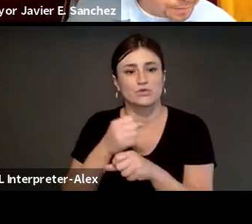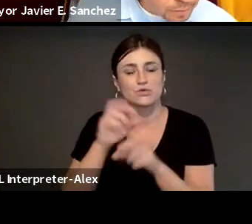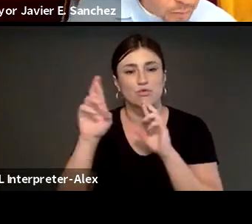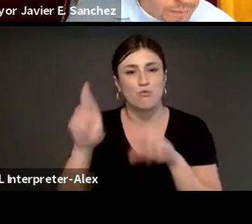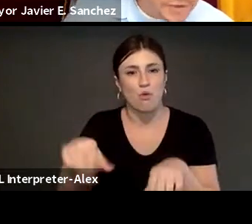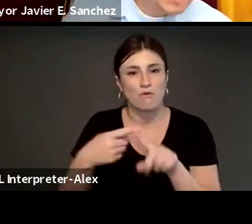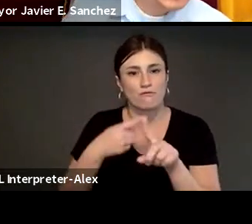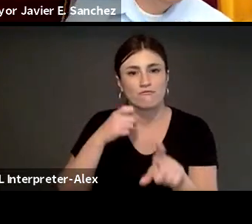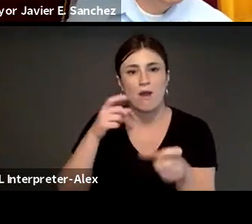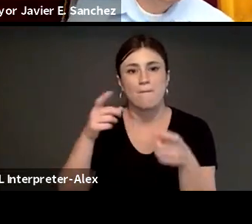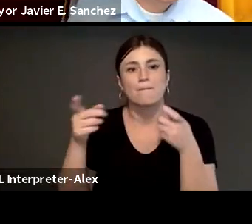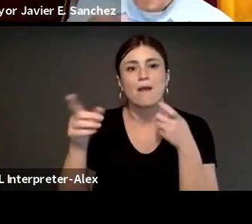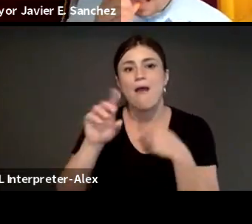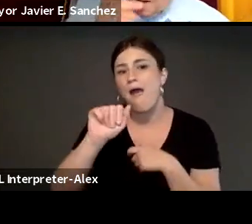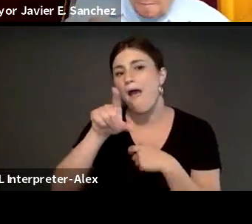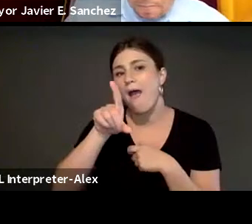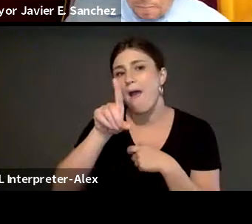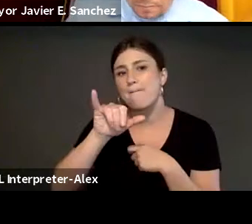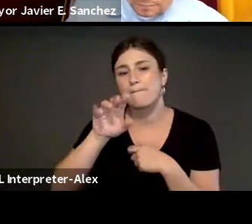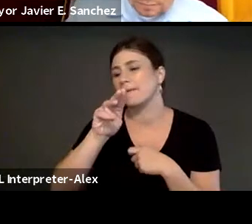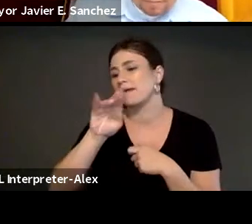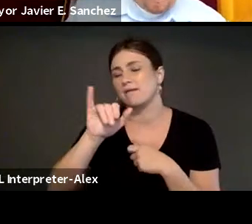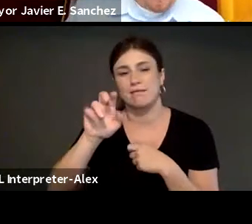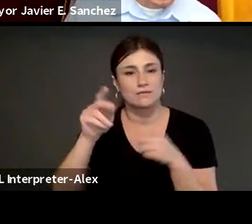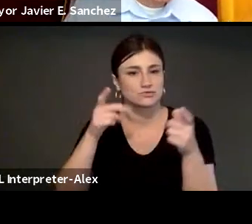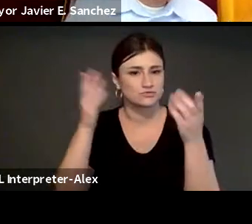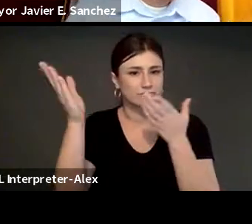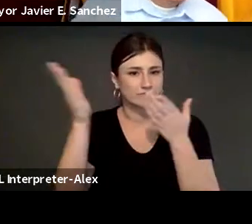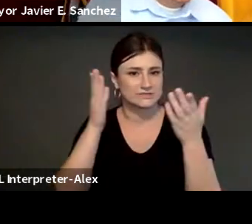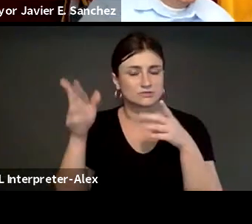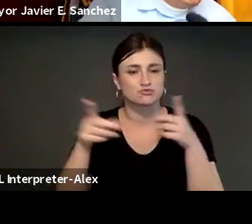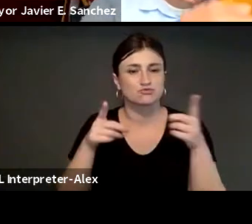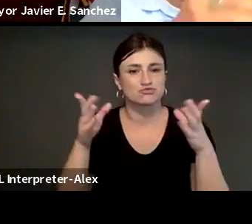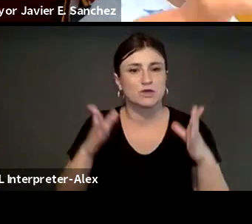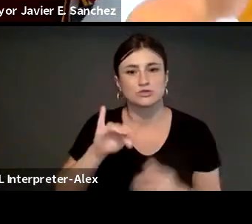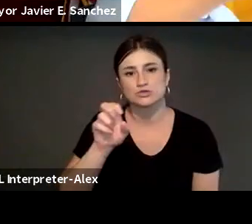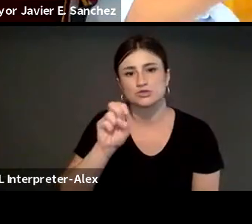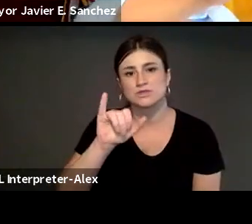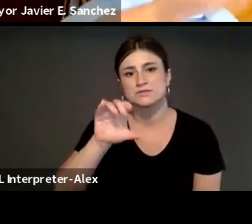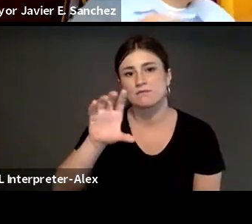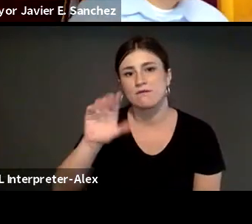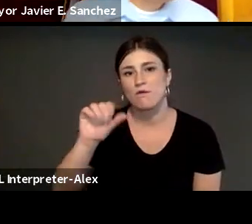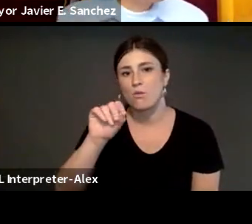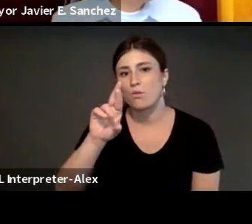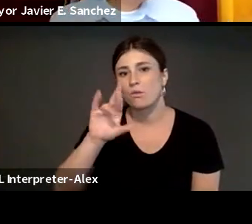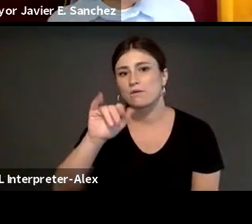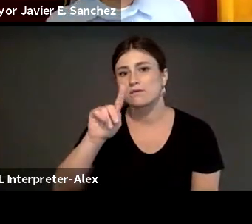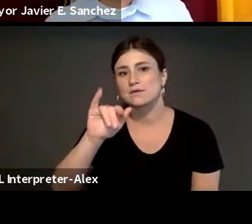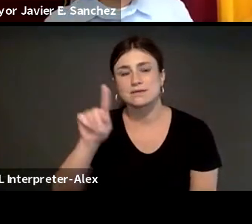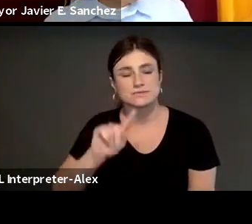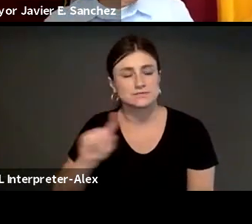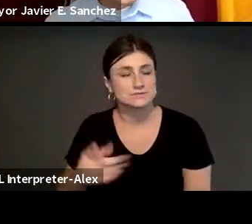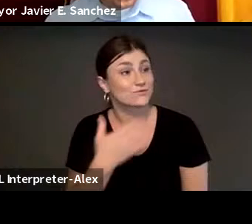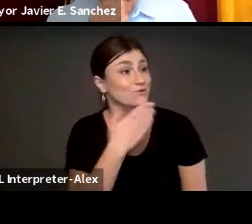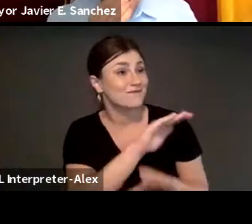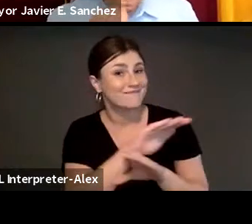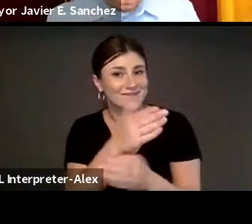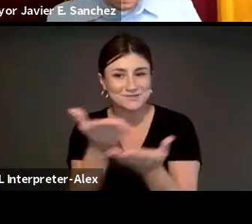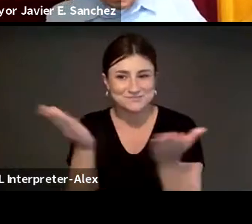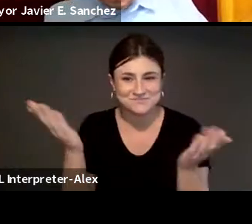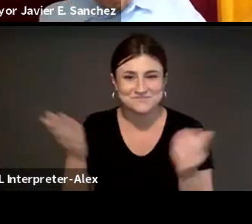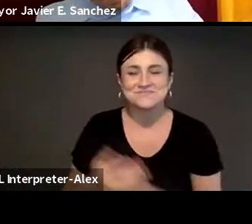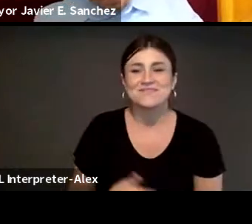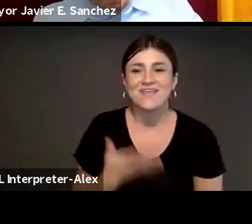Director, Ms. Jessica Ortiz. Good evening, Mayor, members of the governing body. Thank you for having me